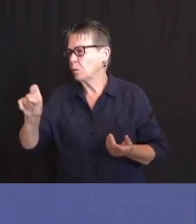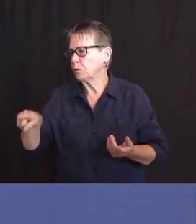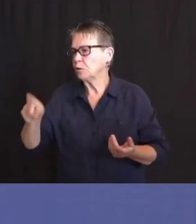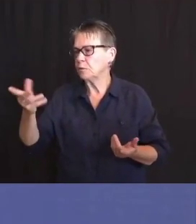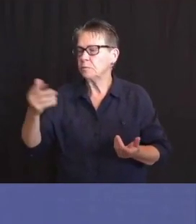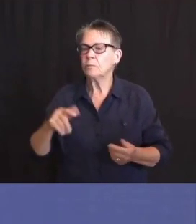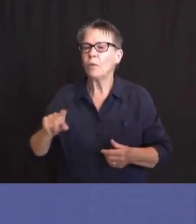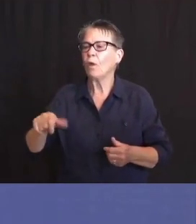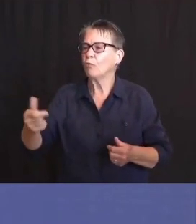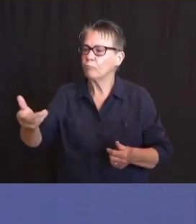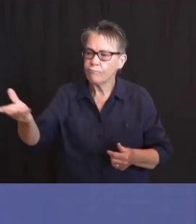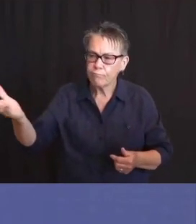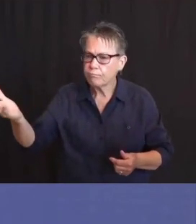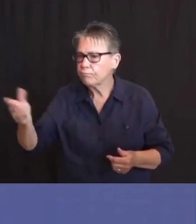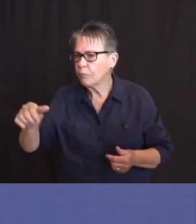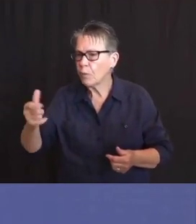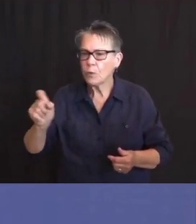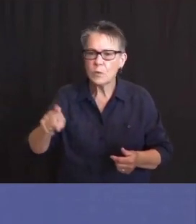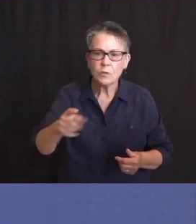Commissioner,